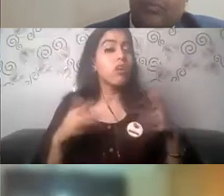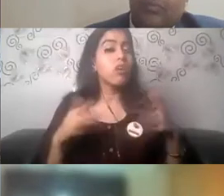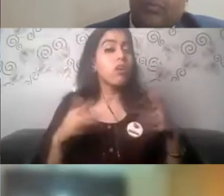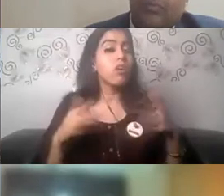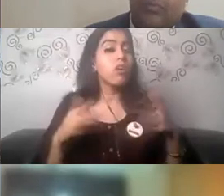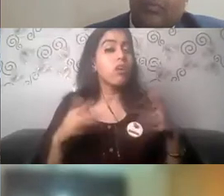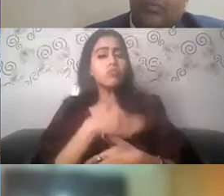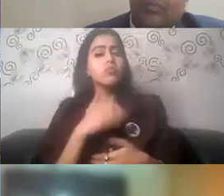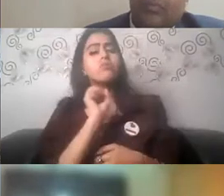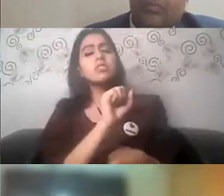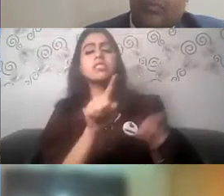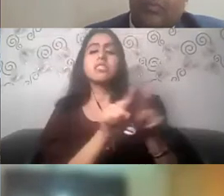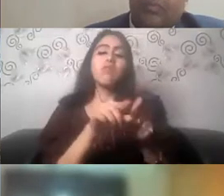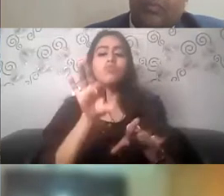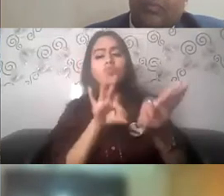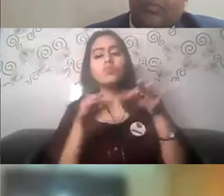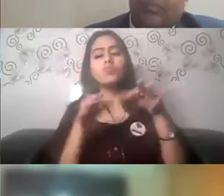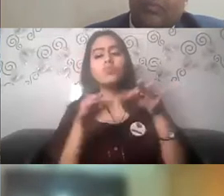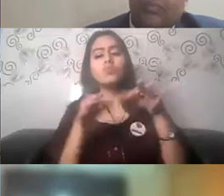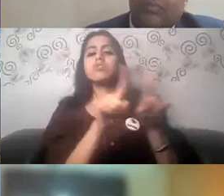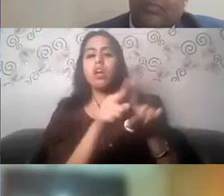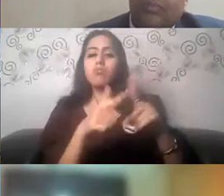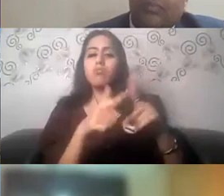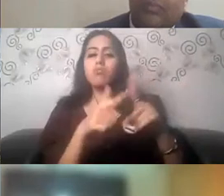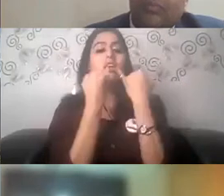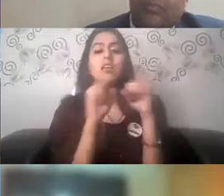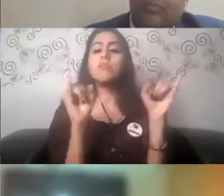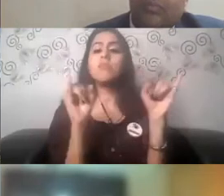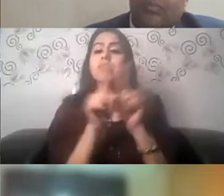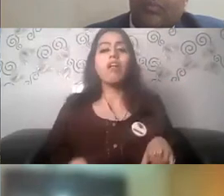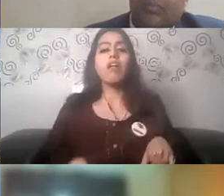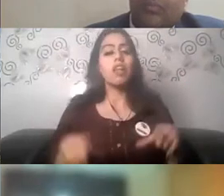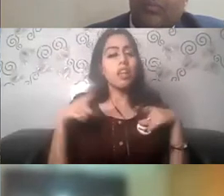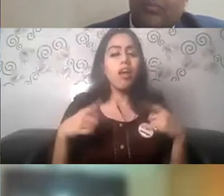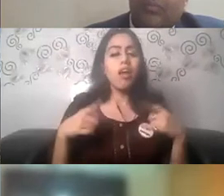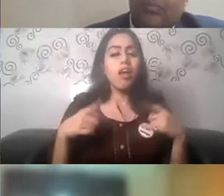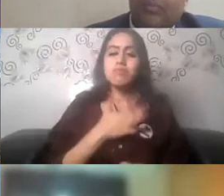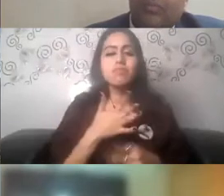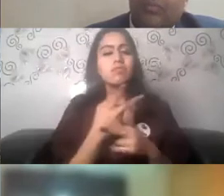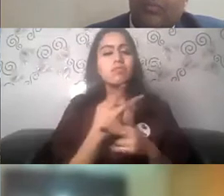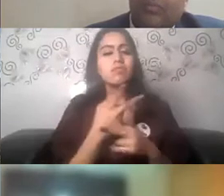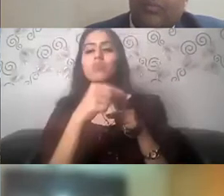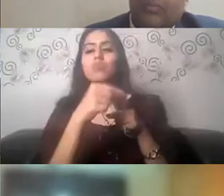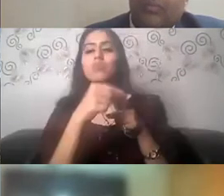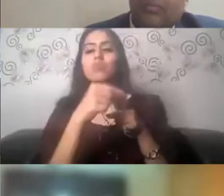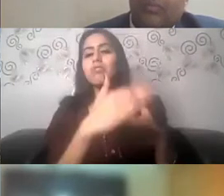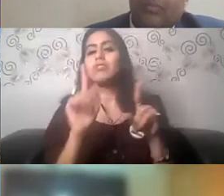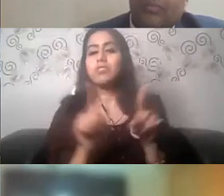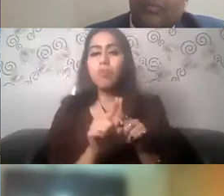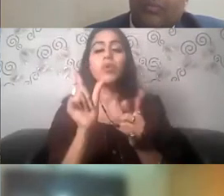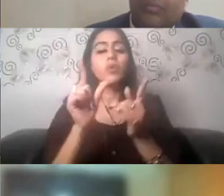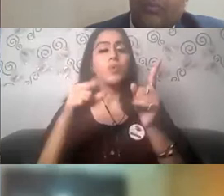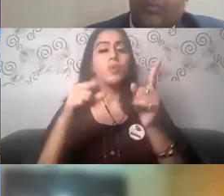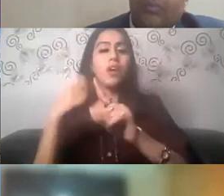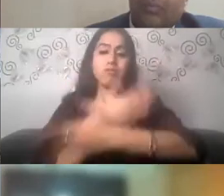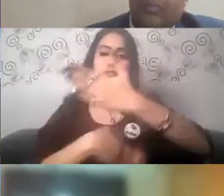the choice and control so vital and independent living for the disabled. Sarthak UK will be working with